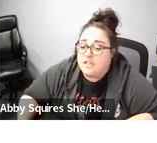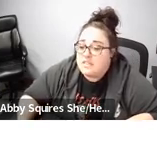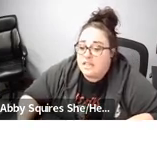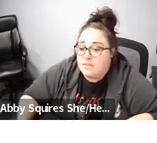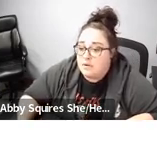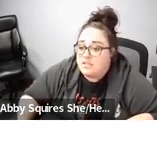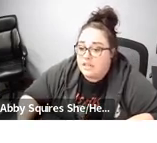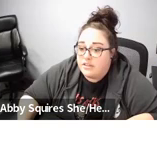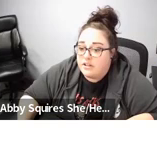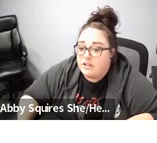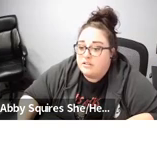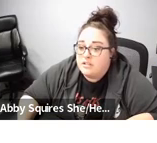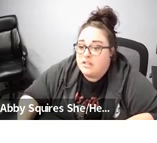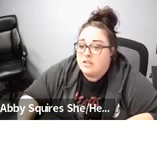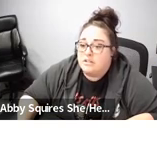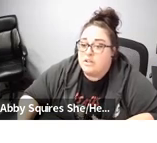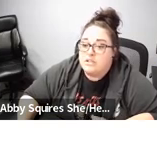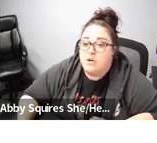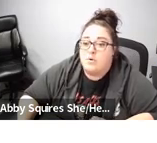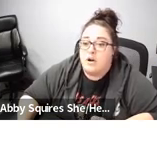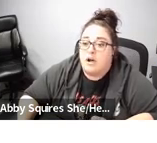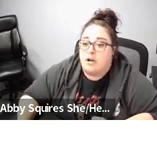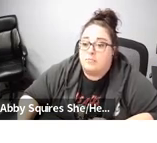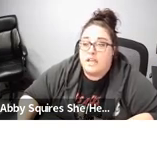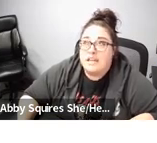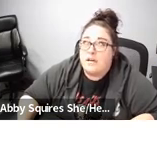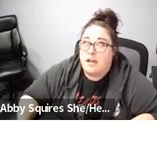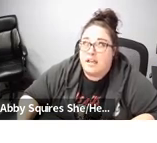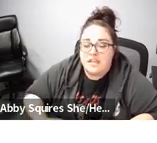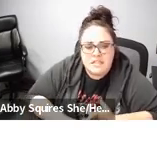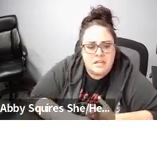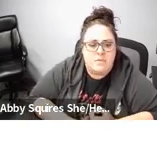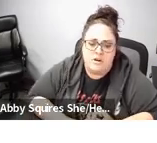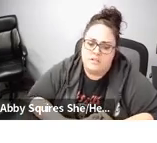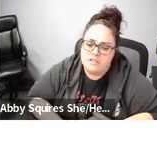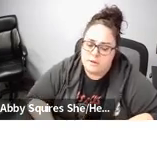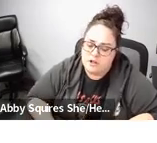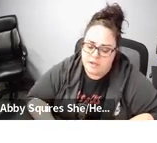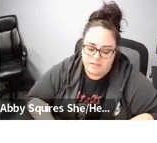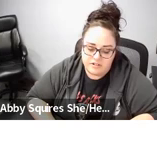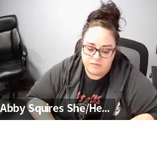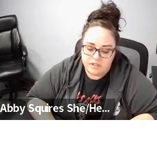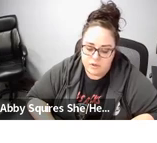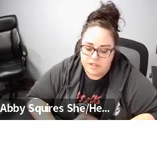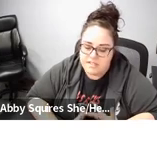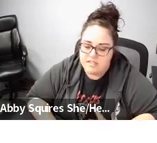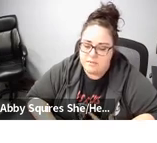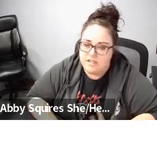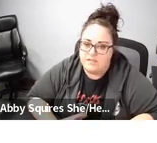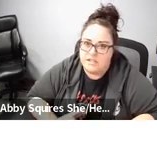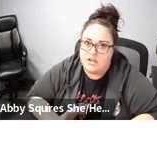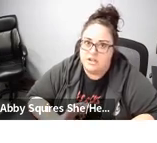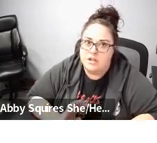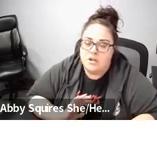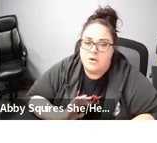and you can skip them altogether. There's also I think it's in Marvel Spider-Man, there's a really cool